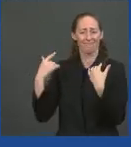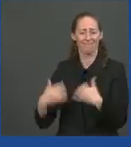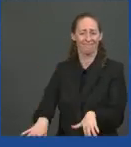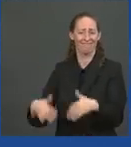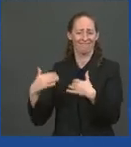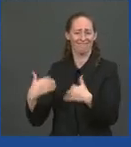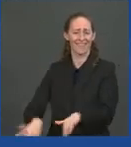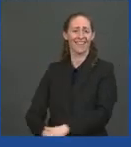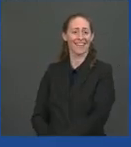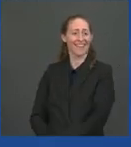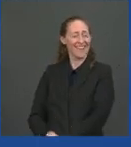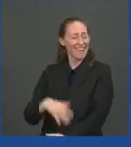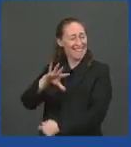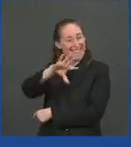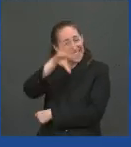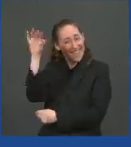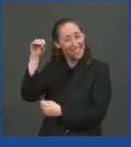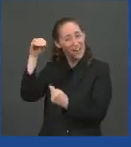50 points.